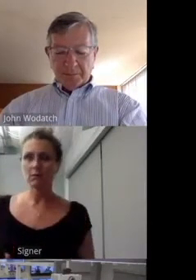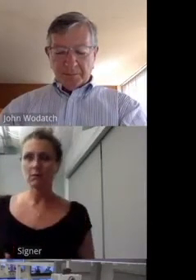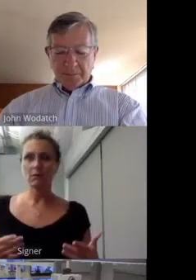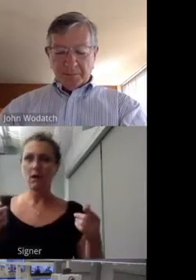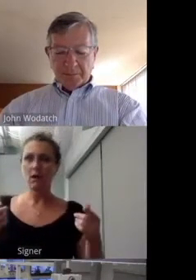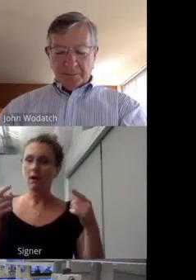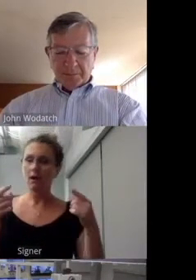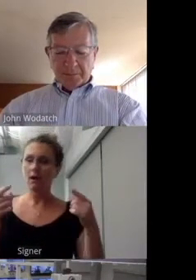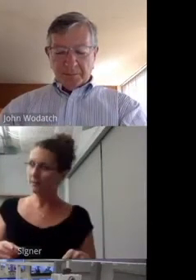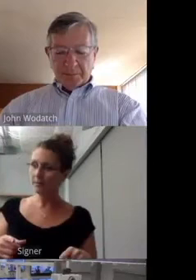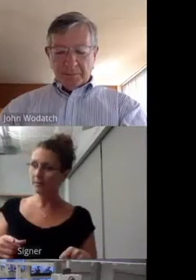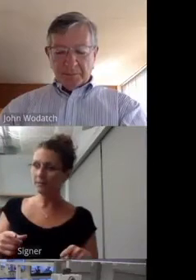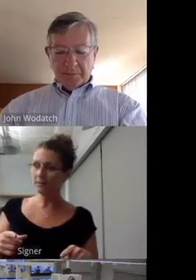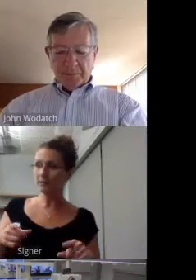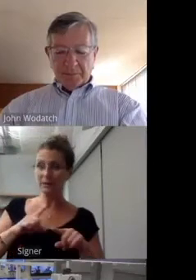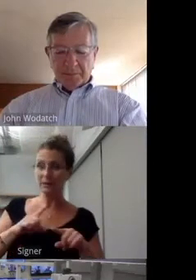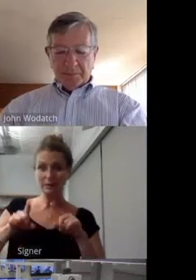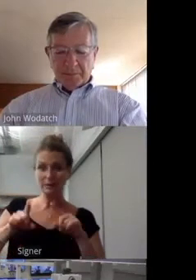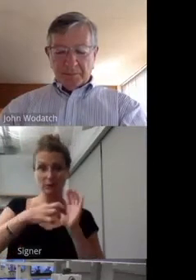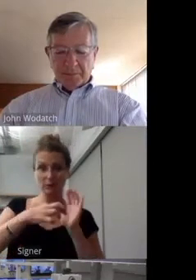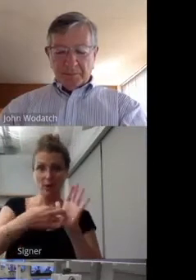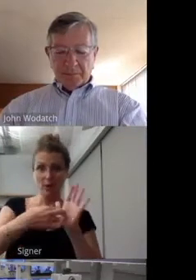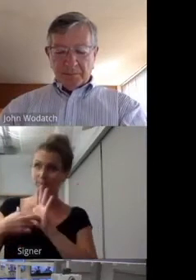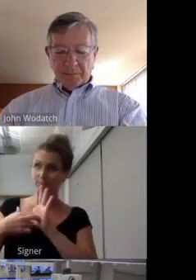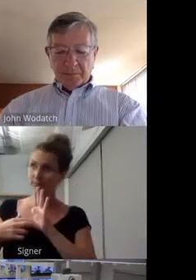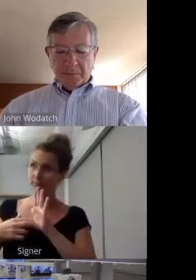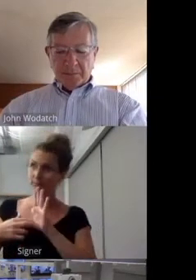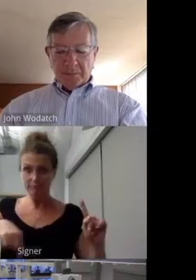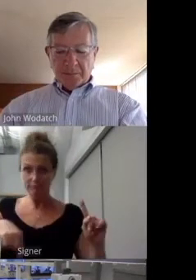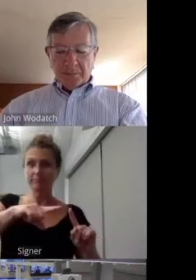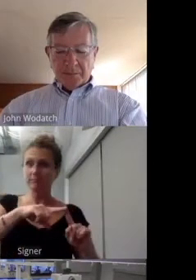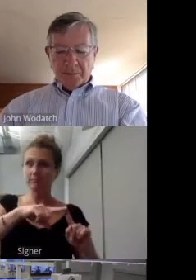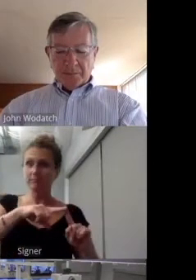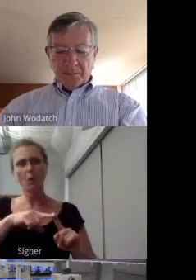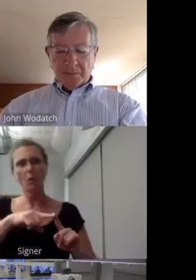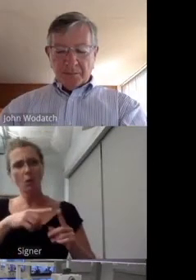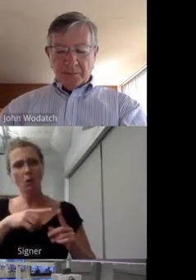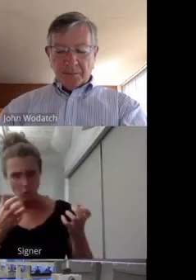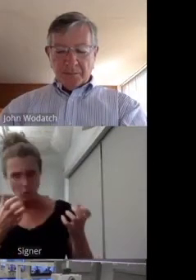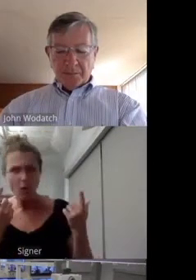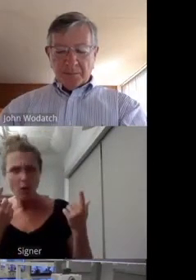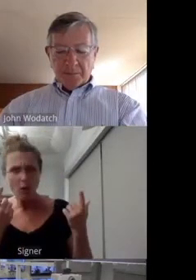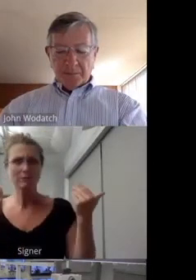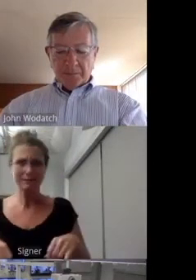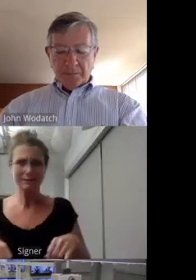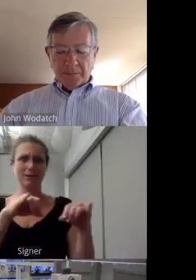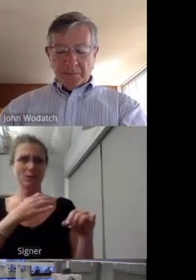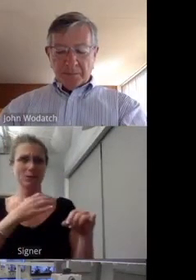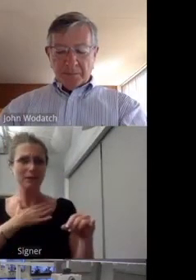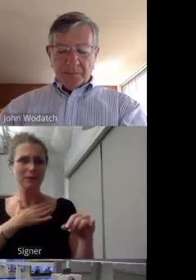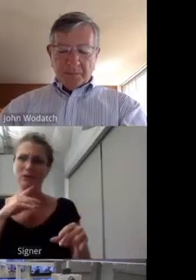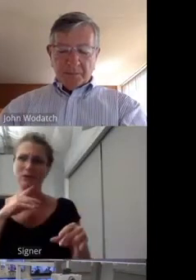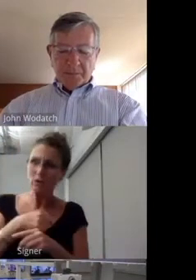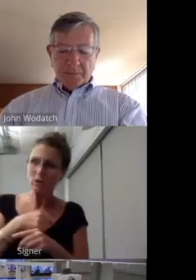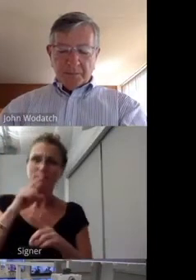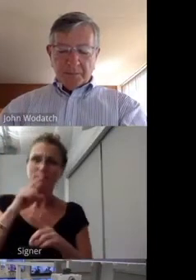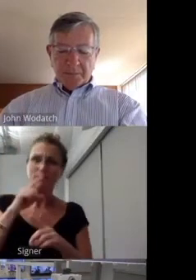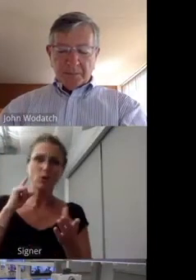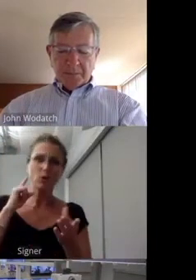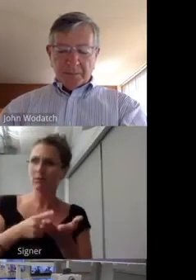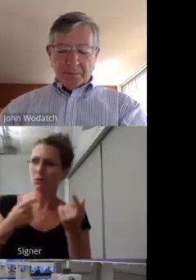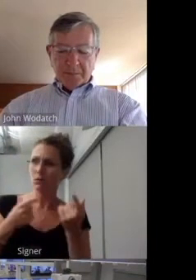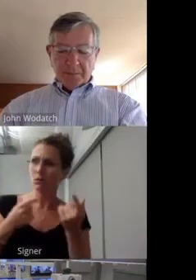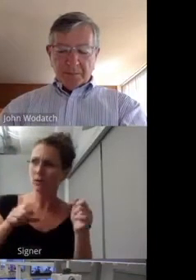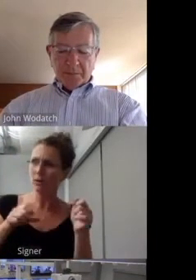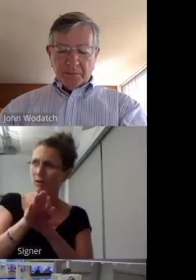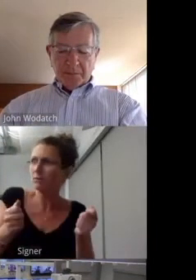public and private sector were saying, we'd like you to do standards. Just include us at the table when you're developing them, please. Exactly. Which is what you built